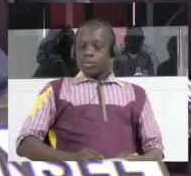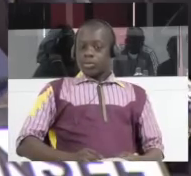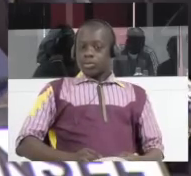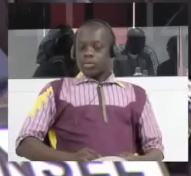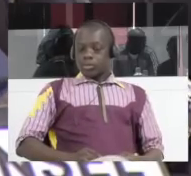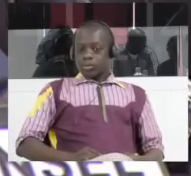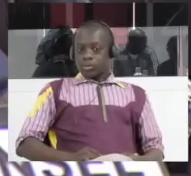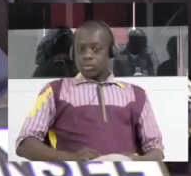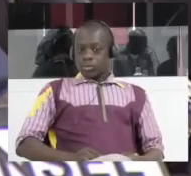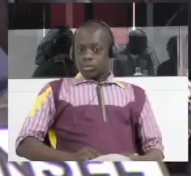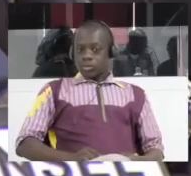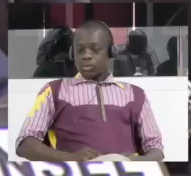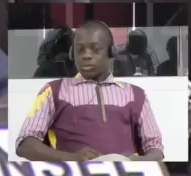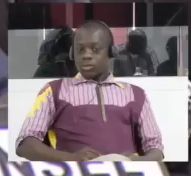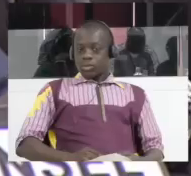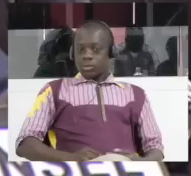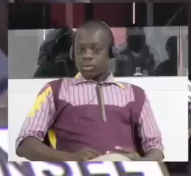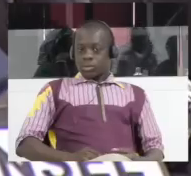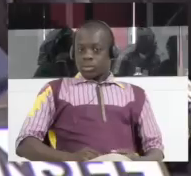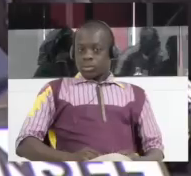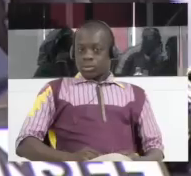At this stage,